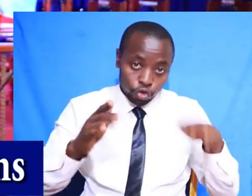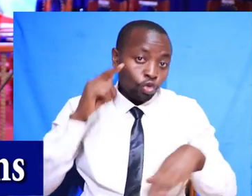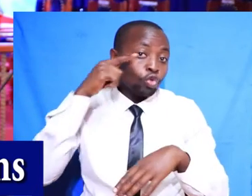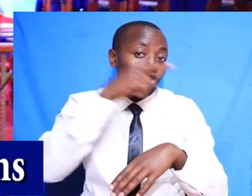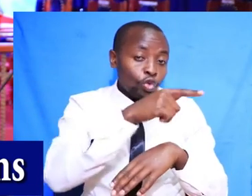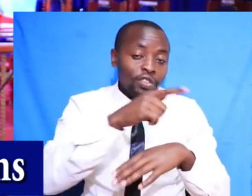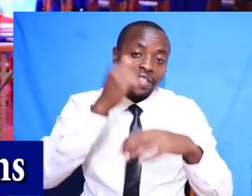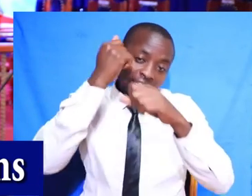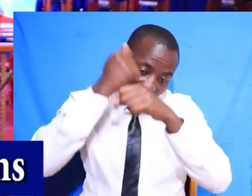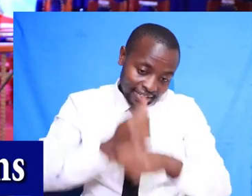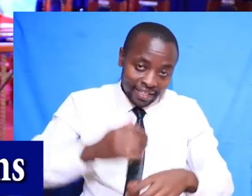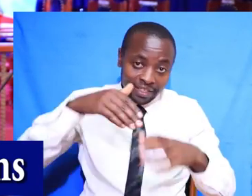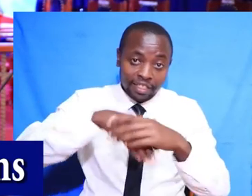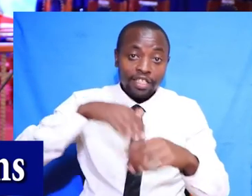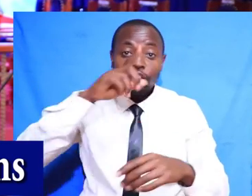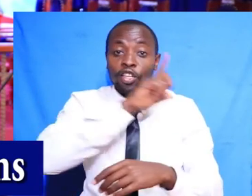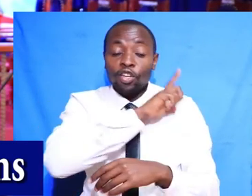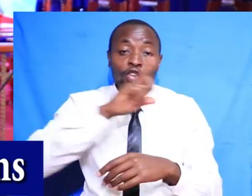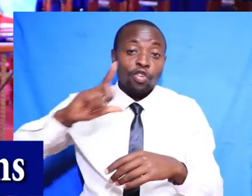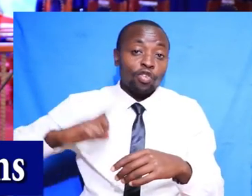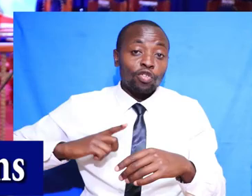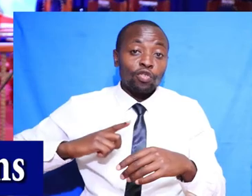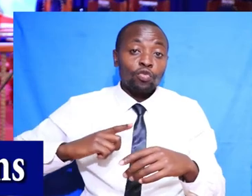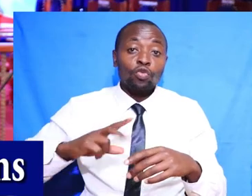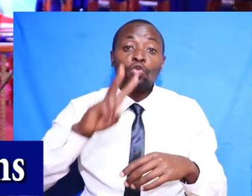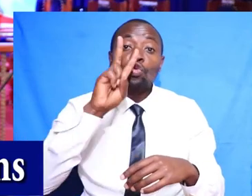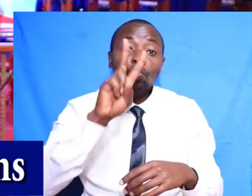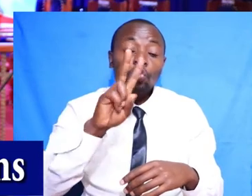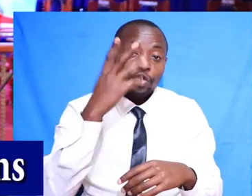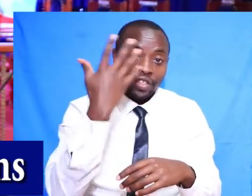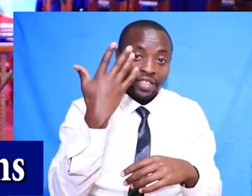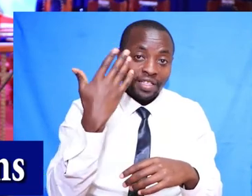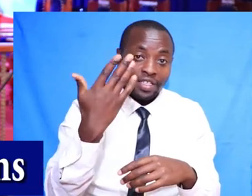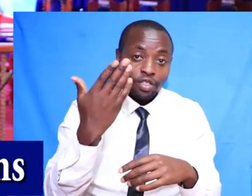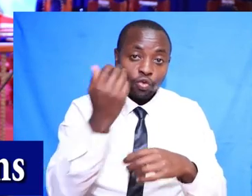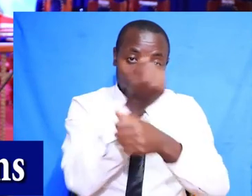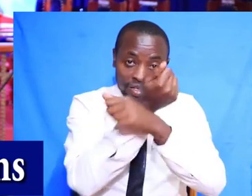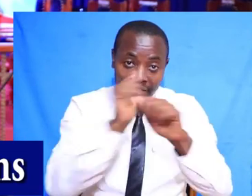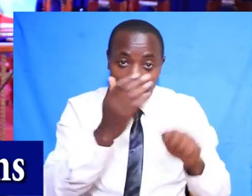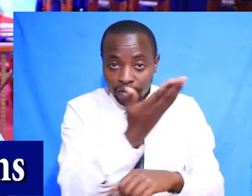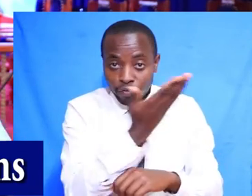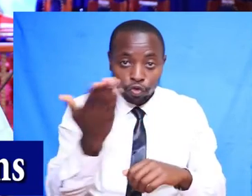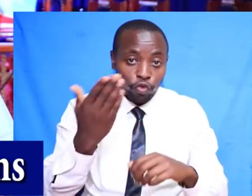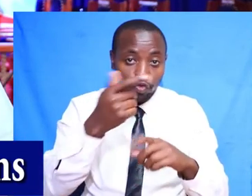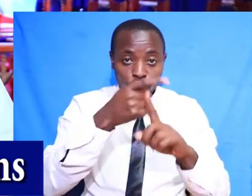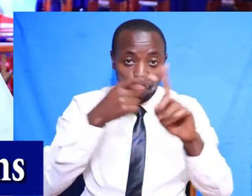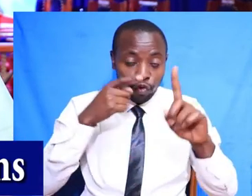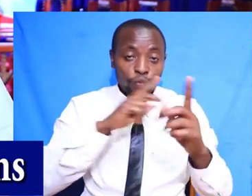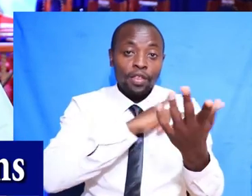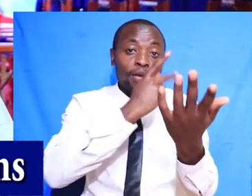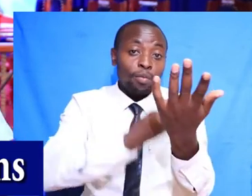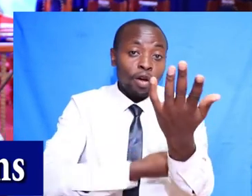who trust in the Lord. Two things will deliver you from the power of soul